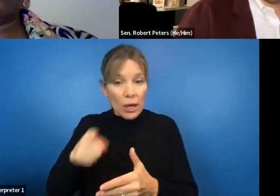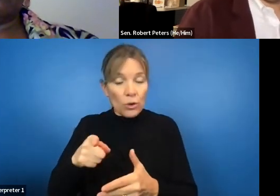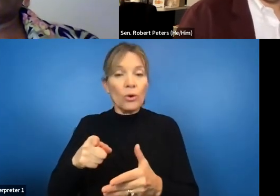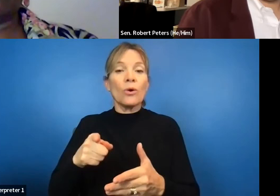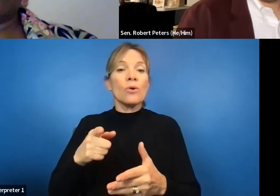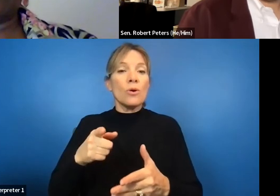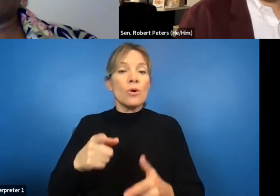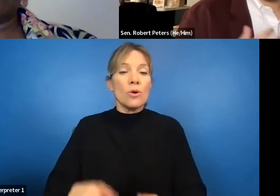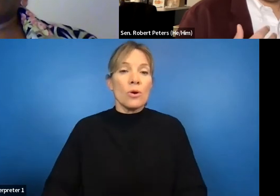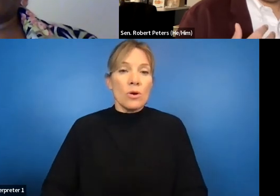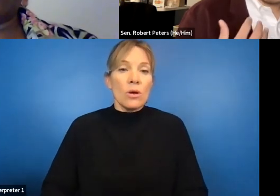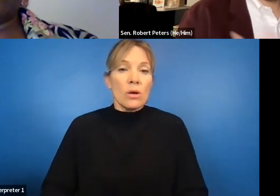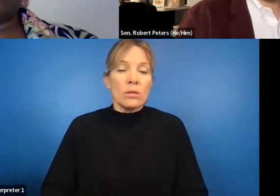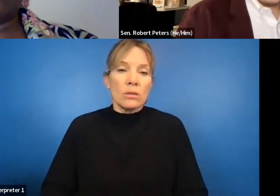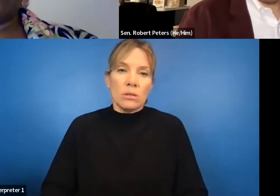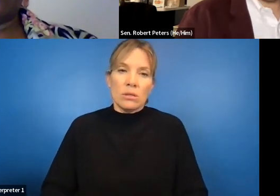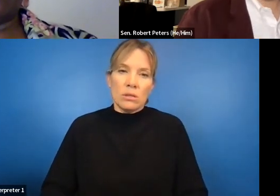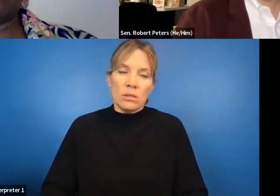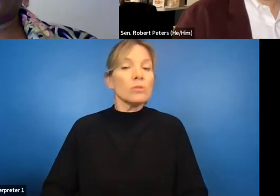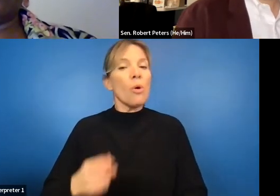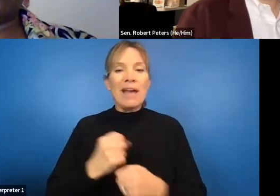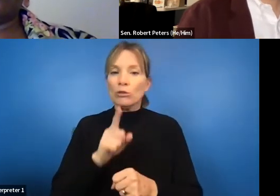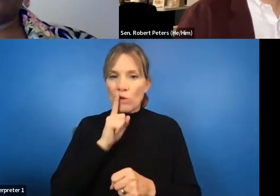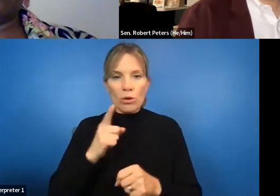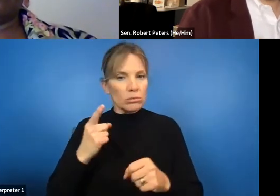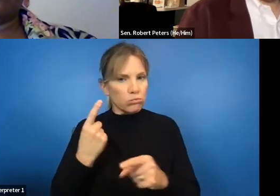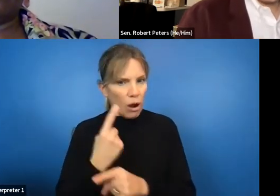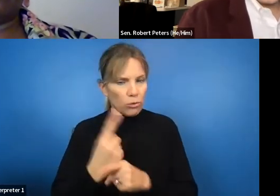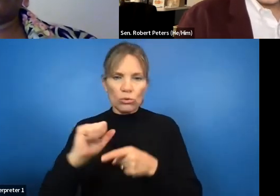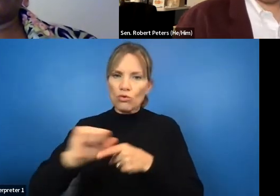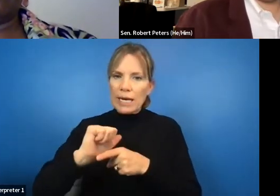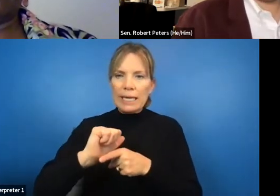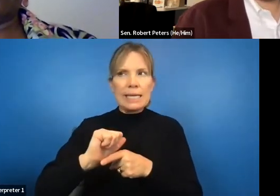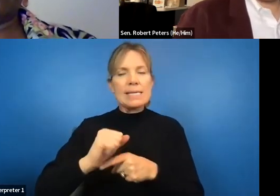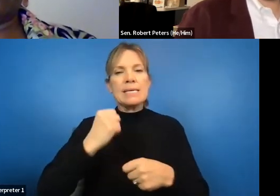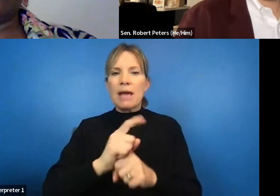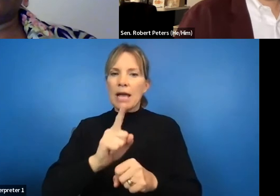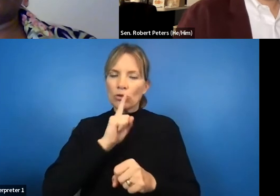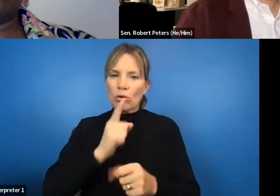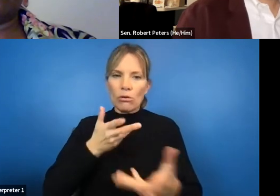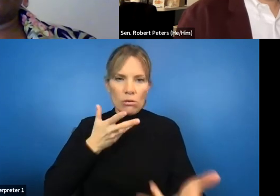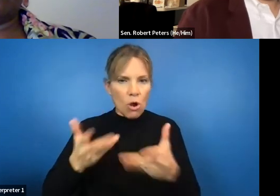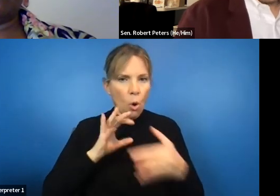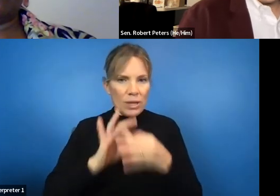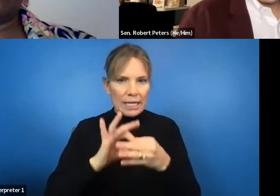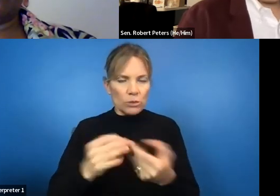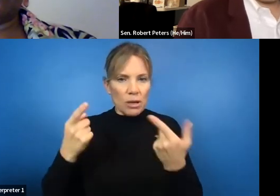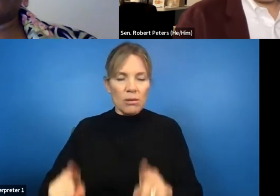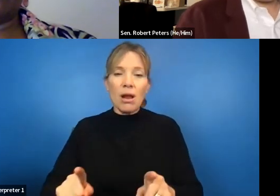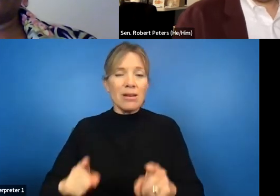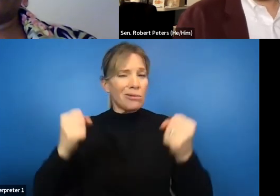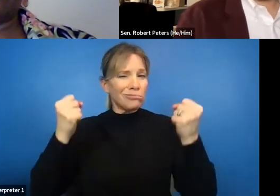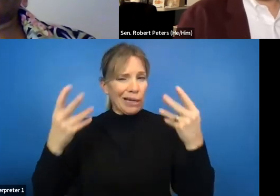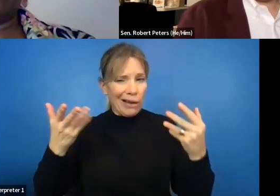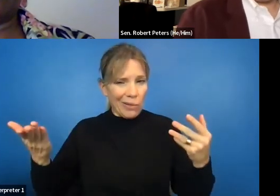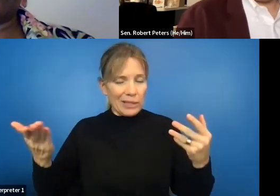the, that there's proper training, there's relationship building that's happening. Now there's a whole bunch of stuff,